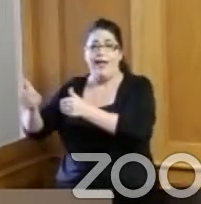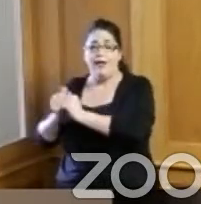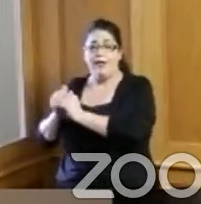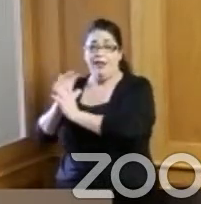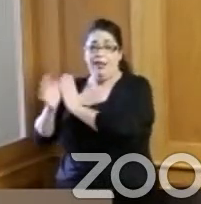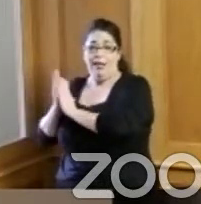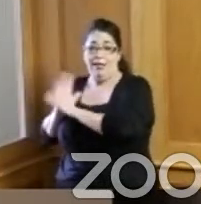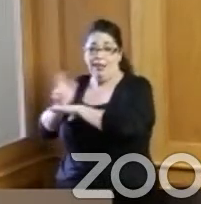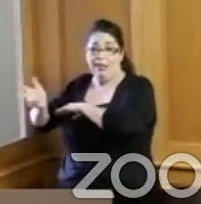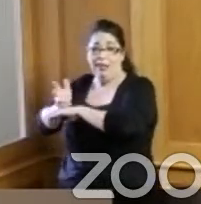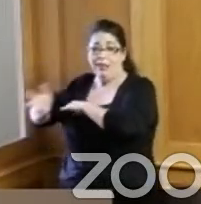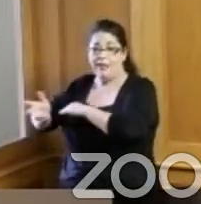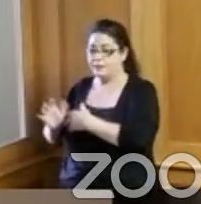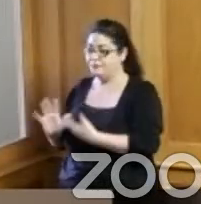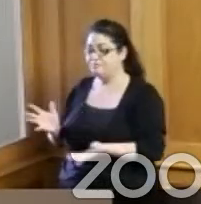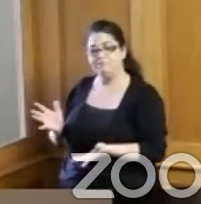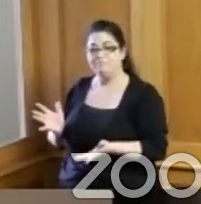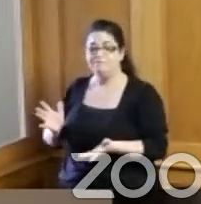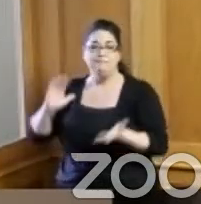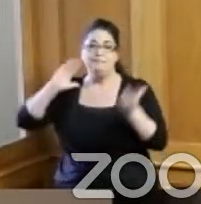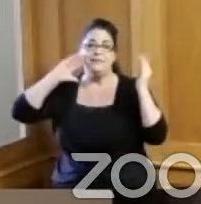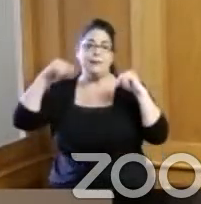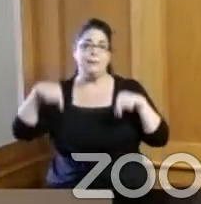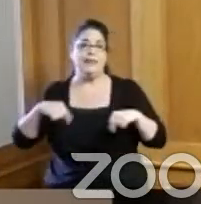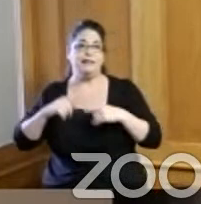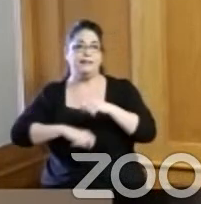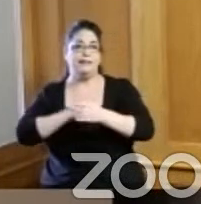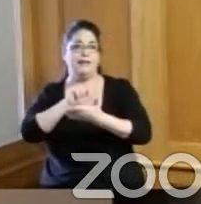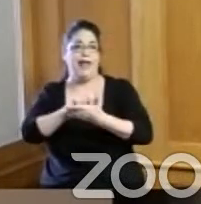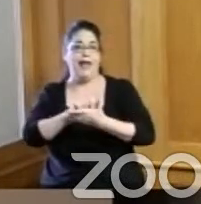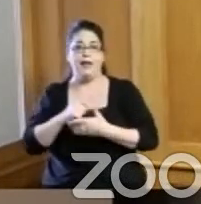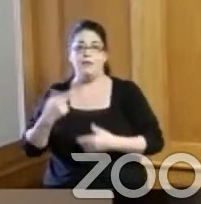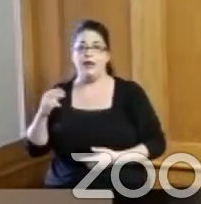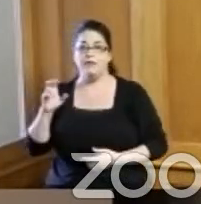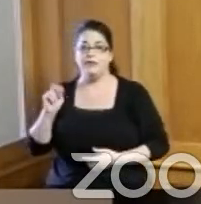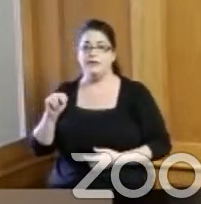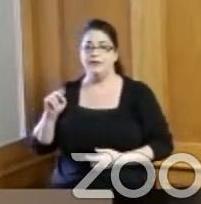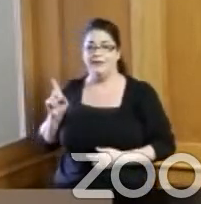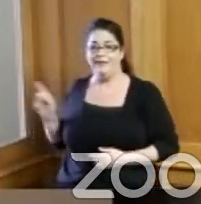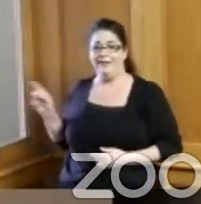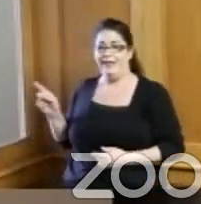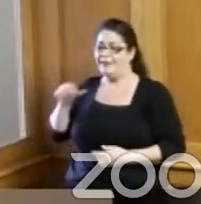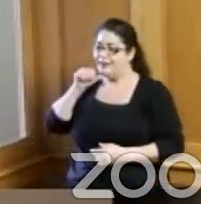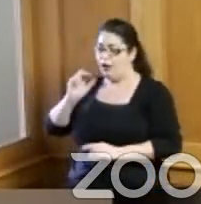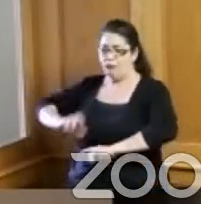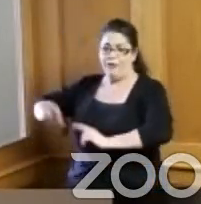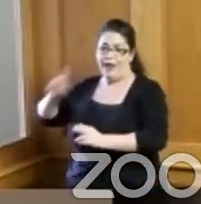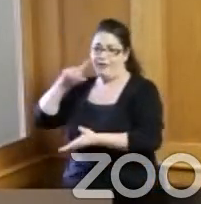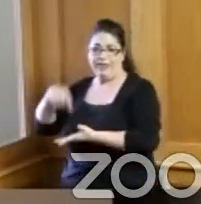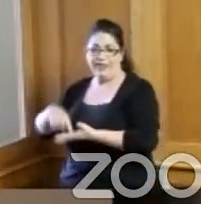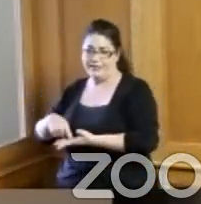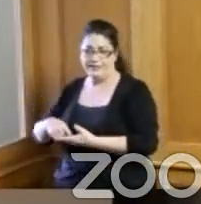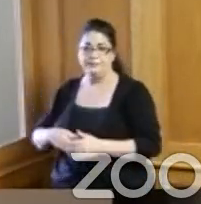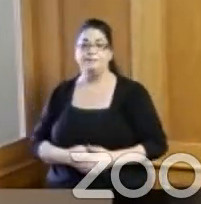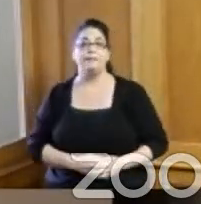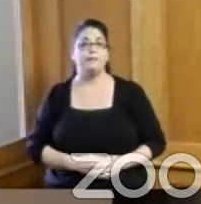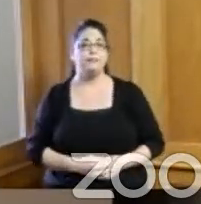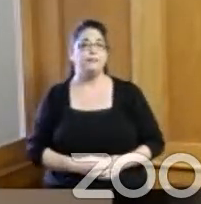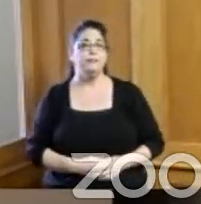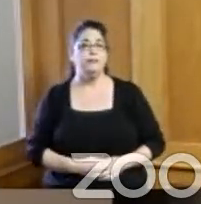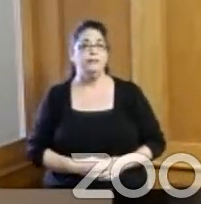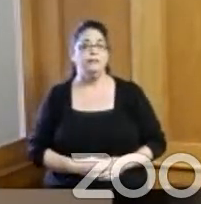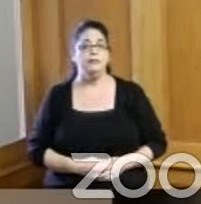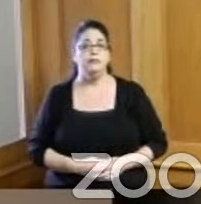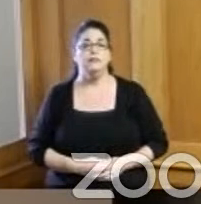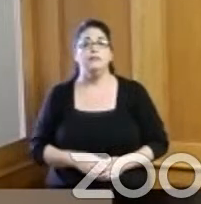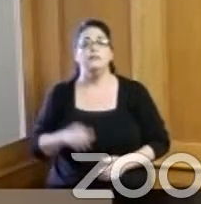time, it just doesn't seem like that Harrison Avenue corridor is ready for it. Now, the other